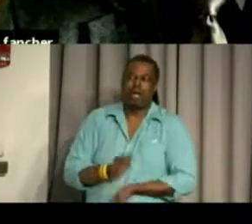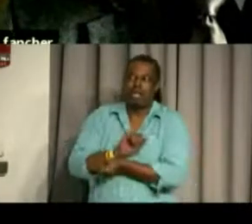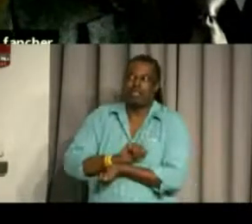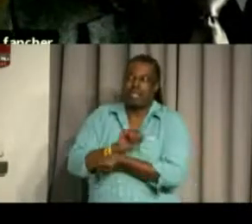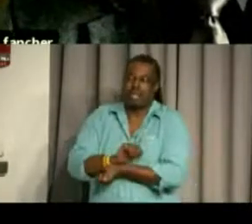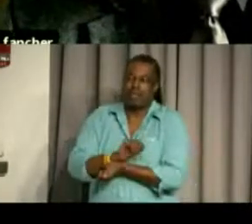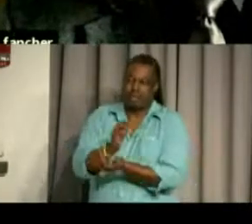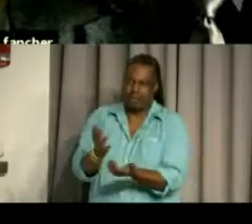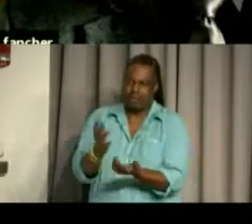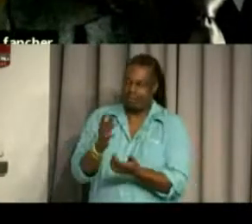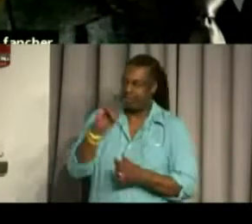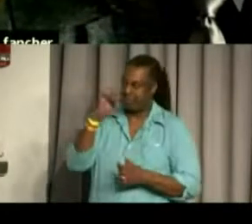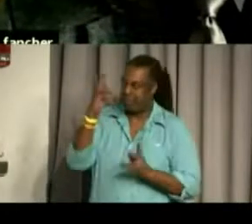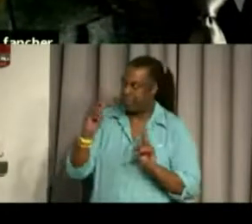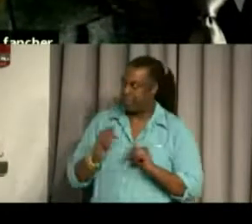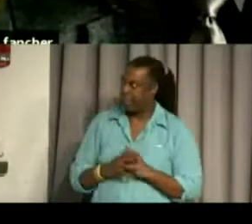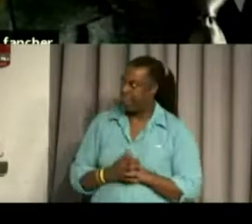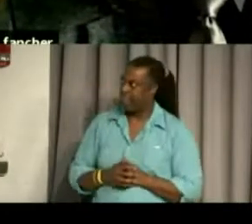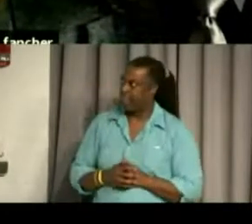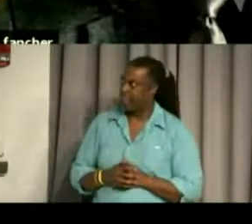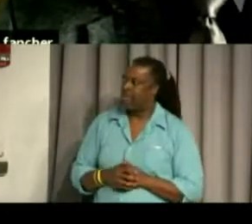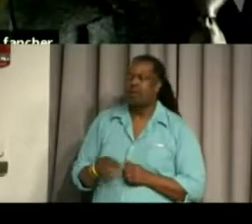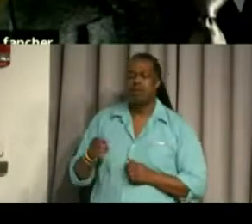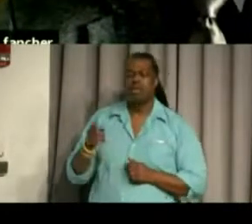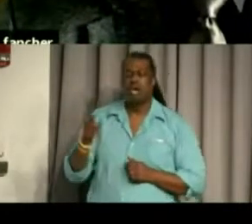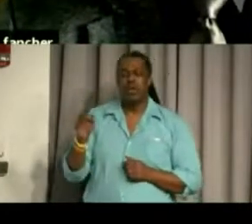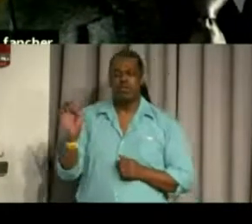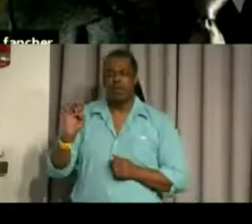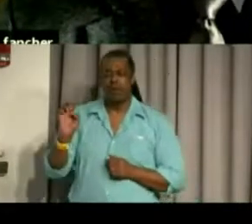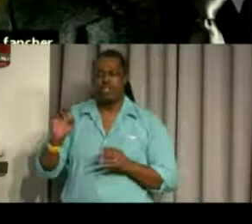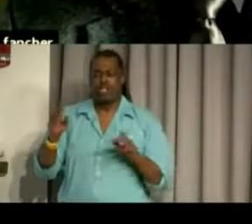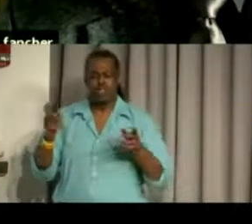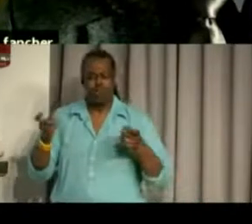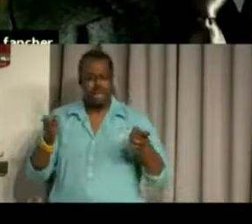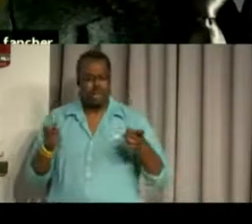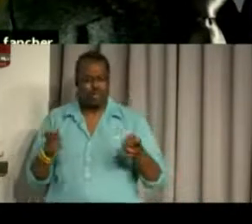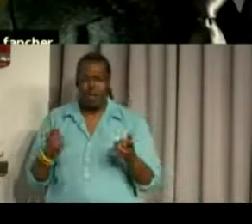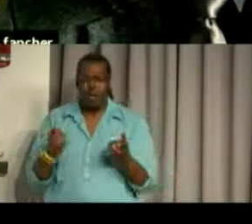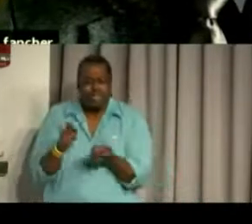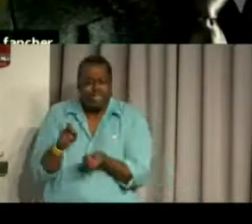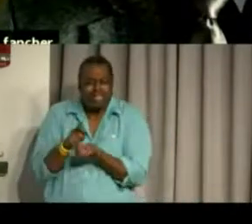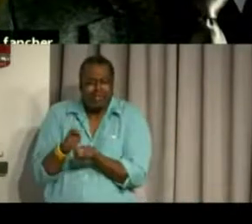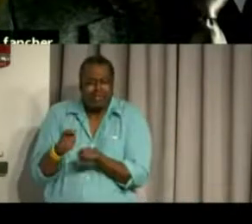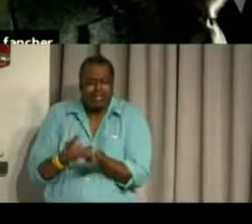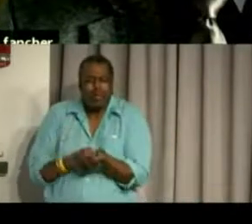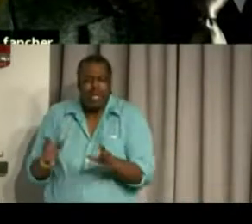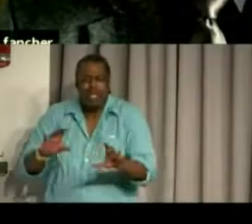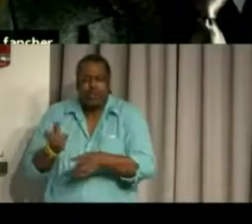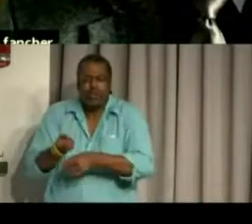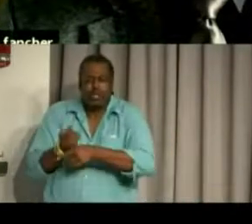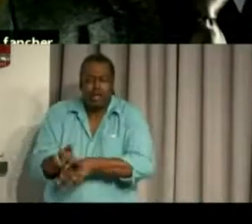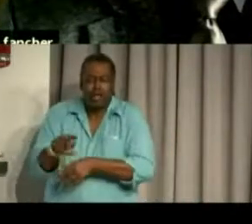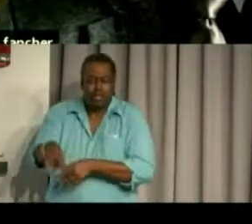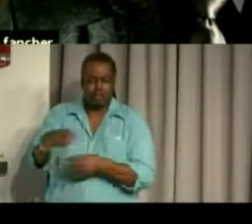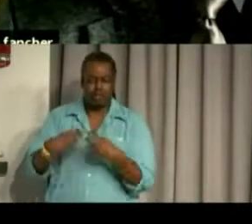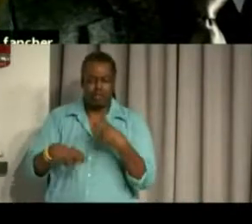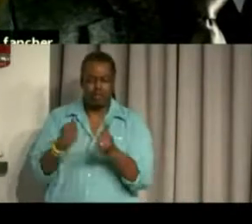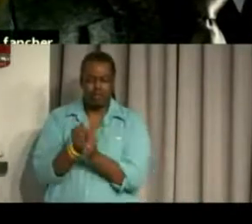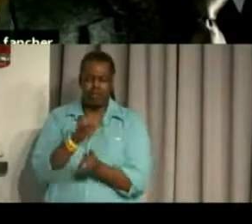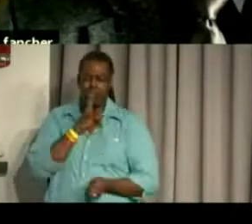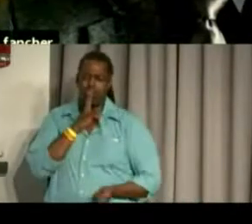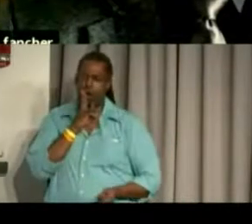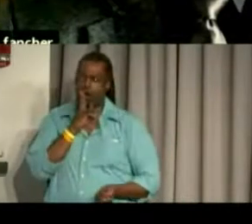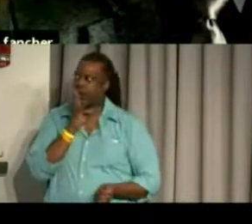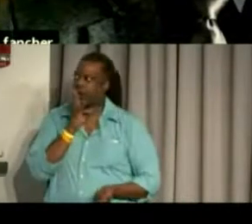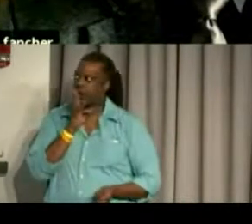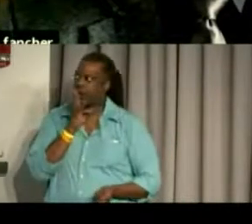Now, what specifically did the emergency manager for Flint do to cause the problem with the water? And